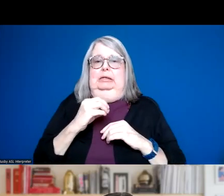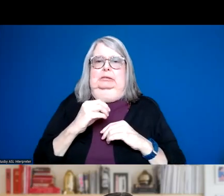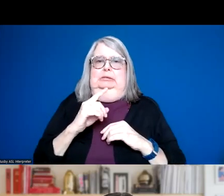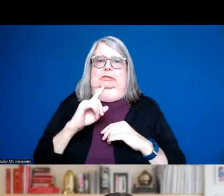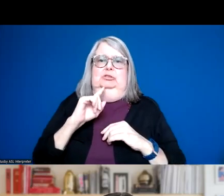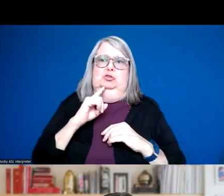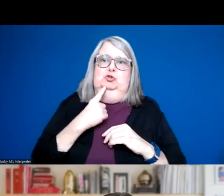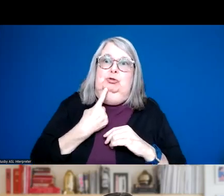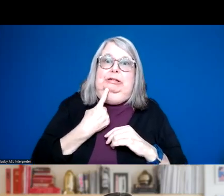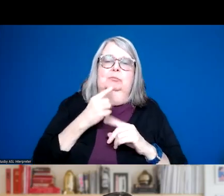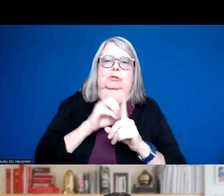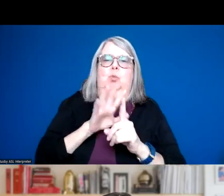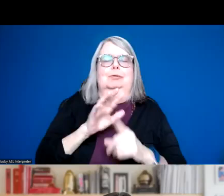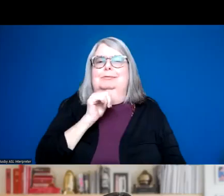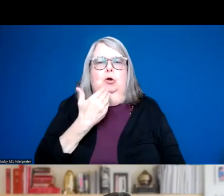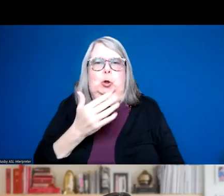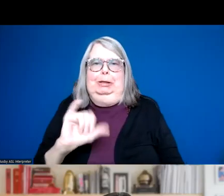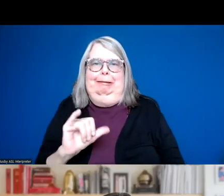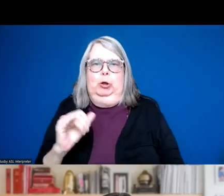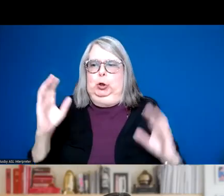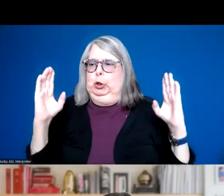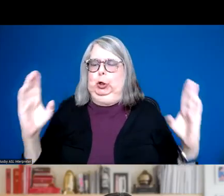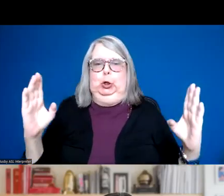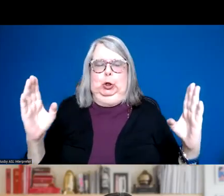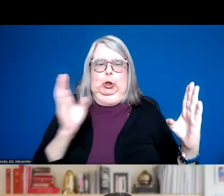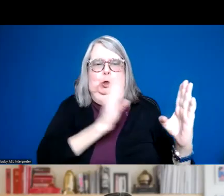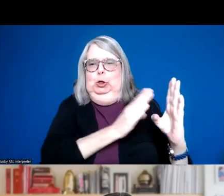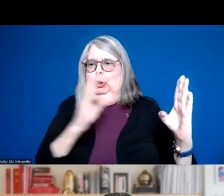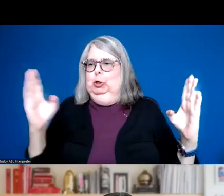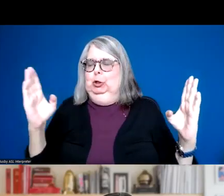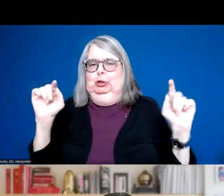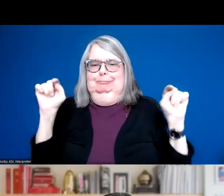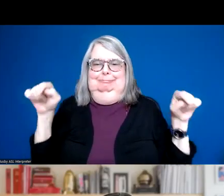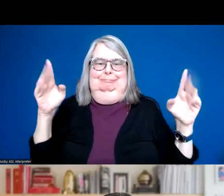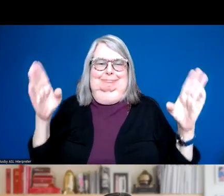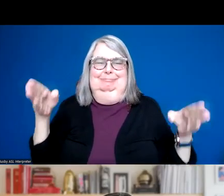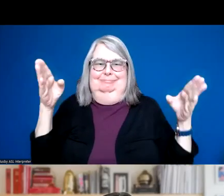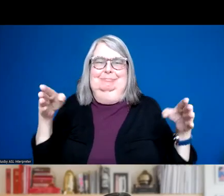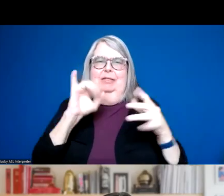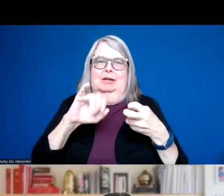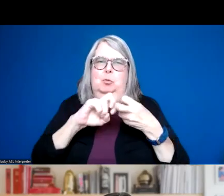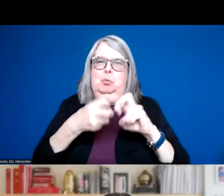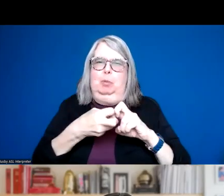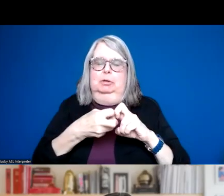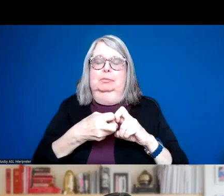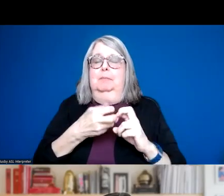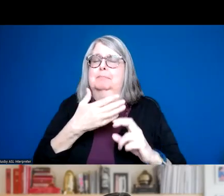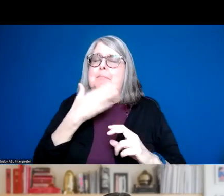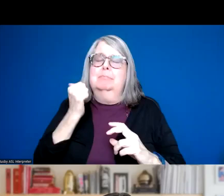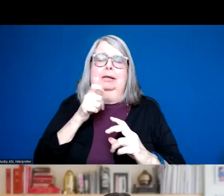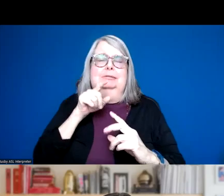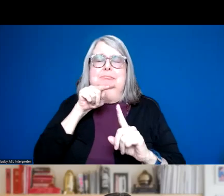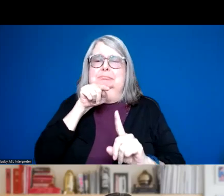is not good for kids either. So on either side of the spectrum, it's a little bit of a problem. A sweet spot seems to